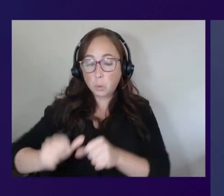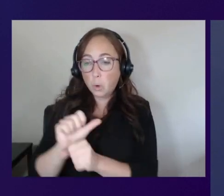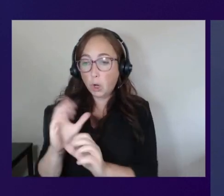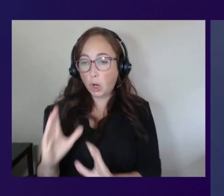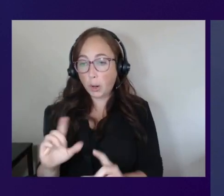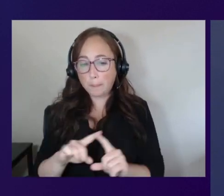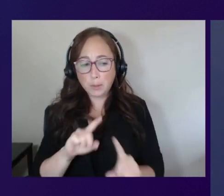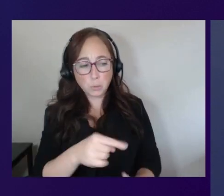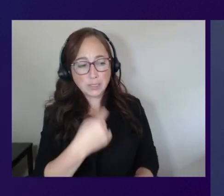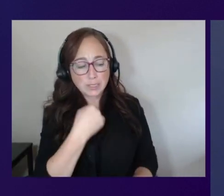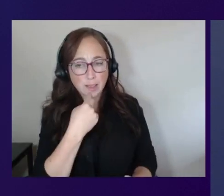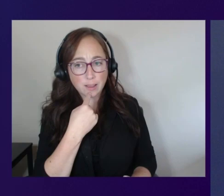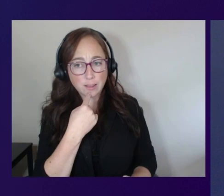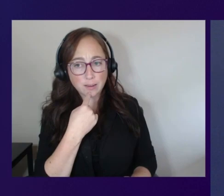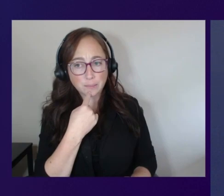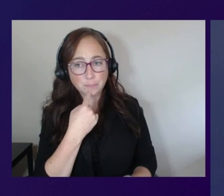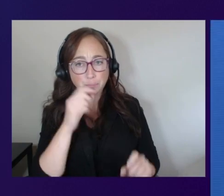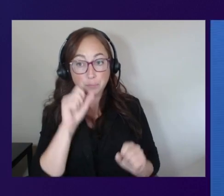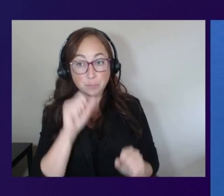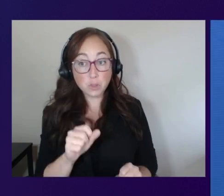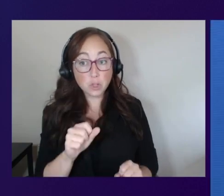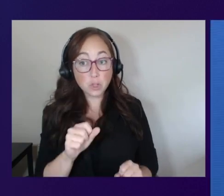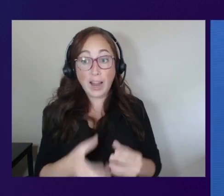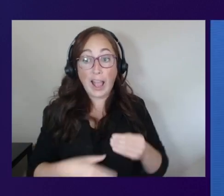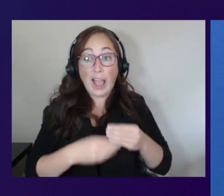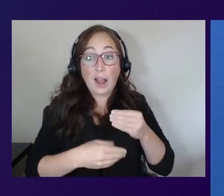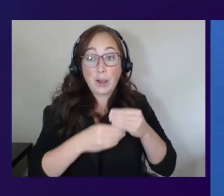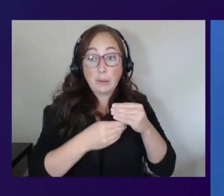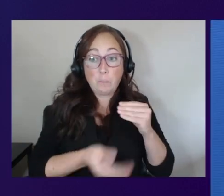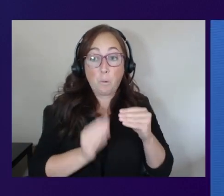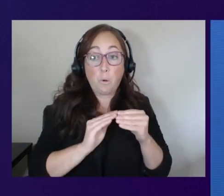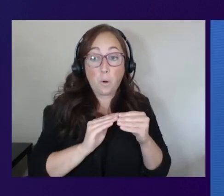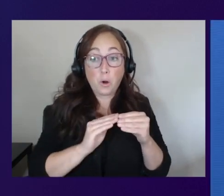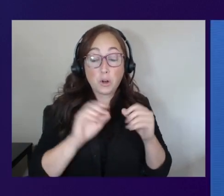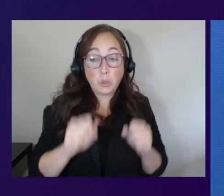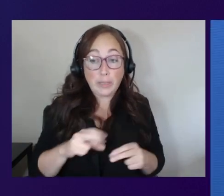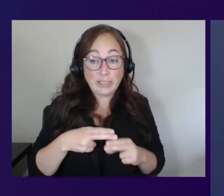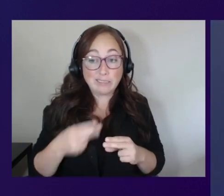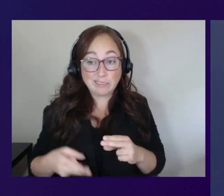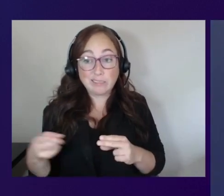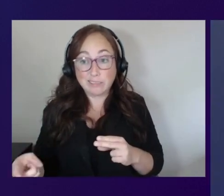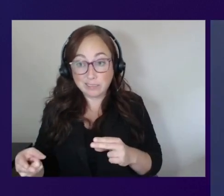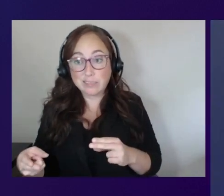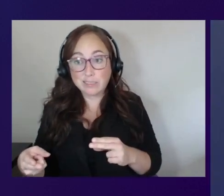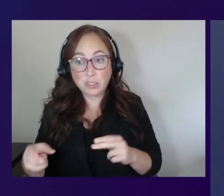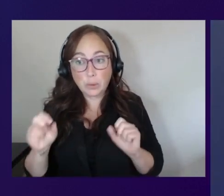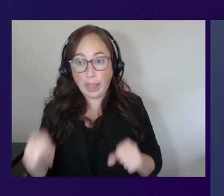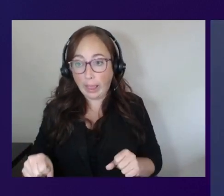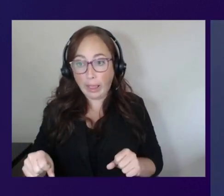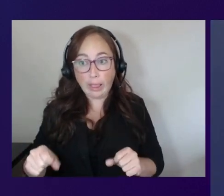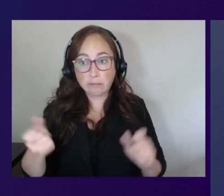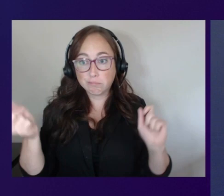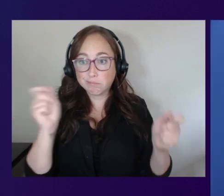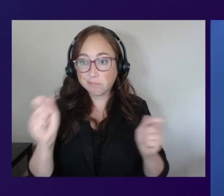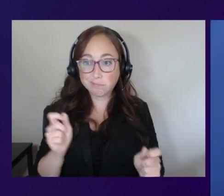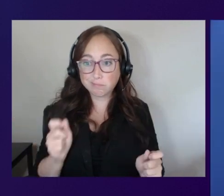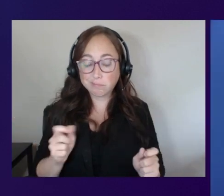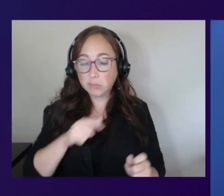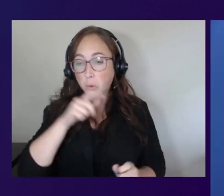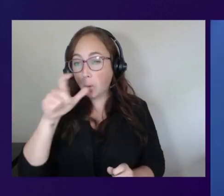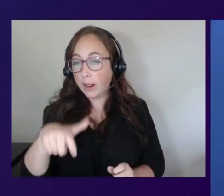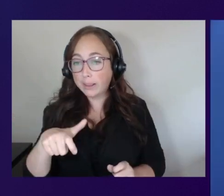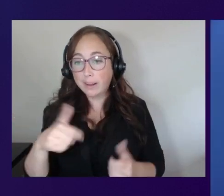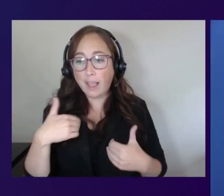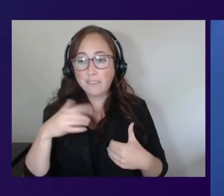there, Ariel, you can scale up and down, right? Yes. So you don't always have to have, 8 different,